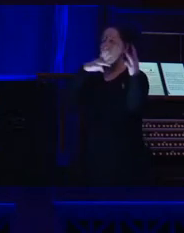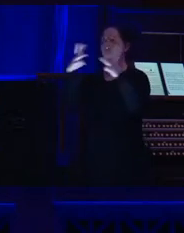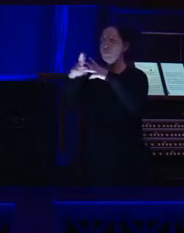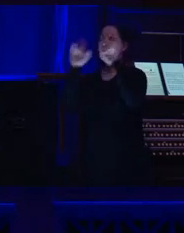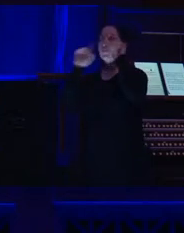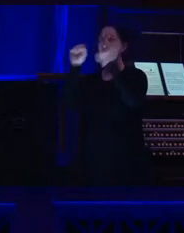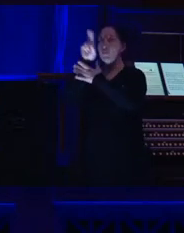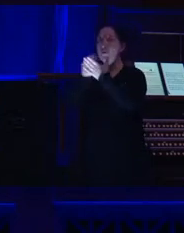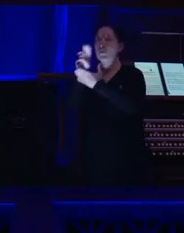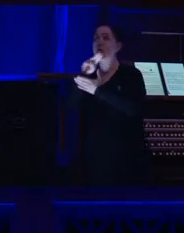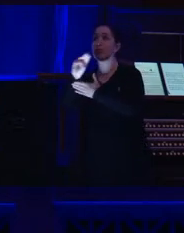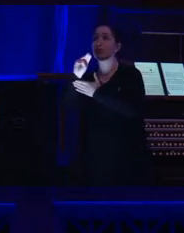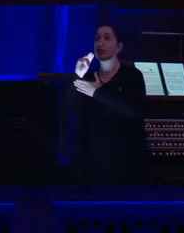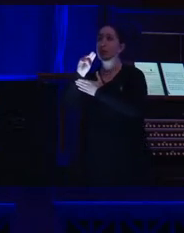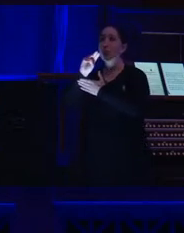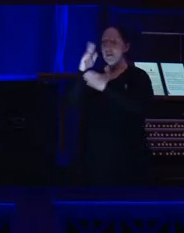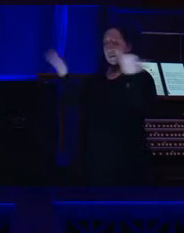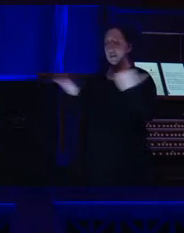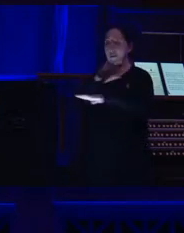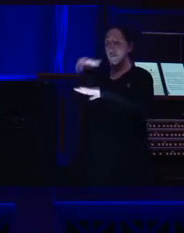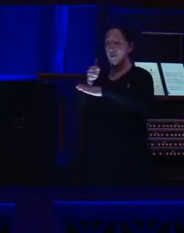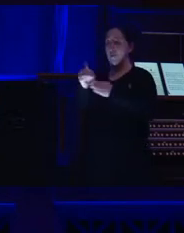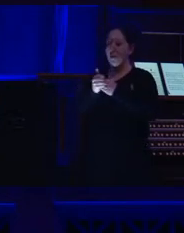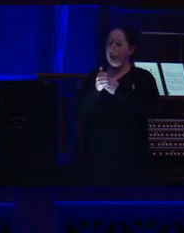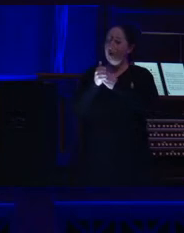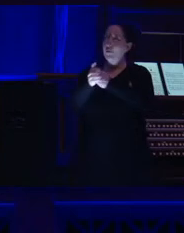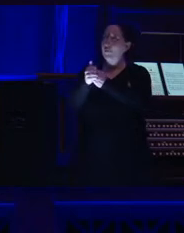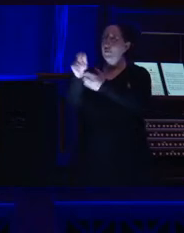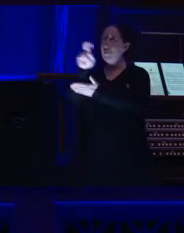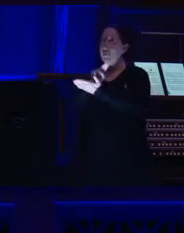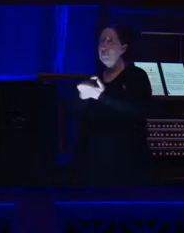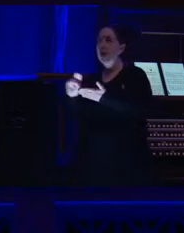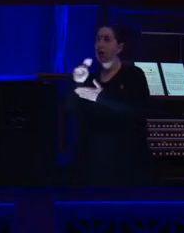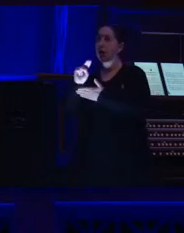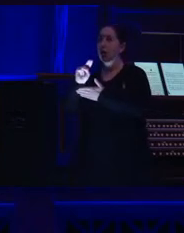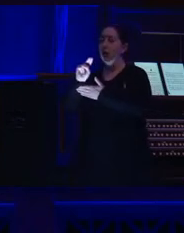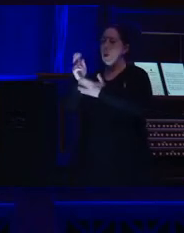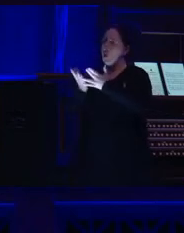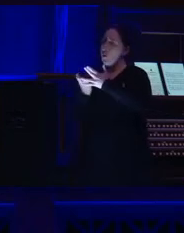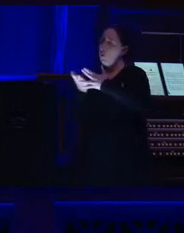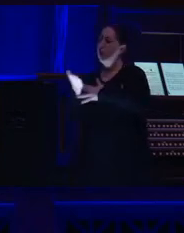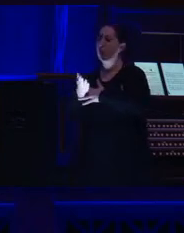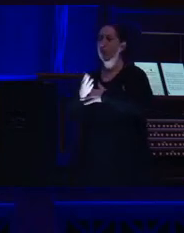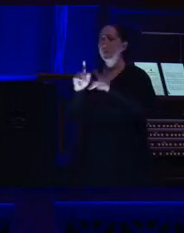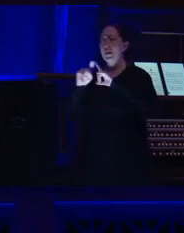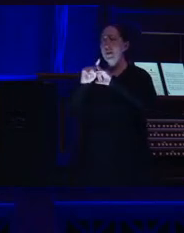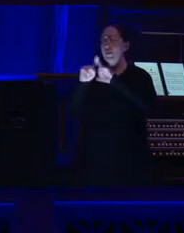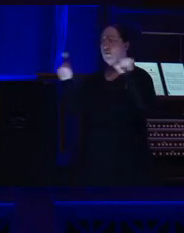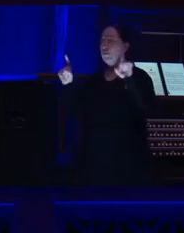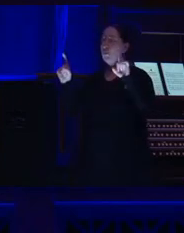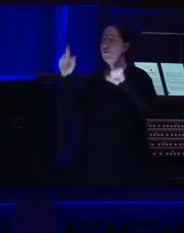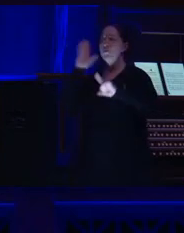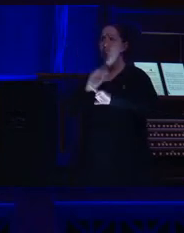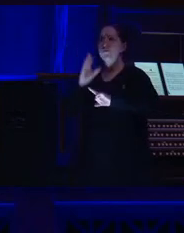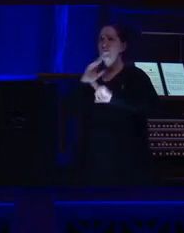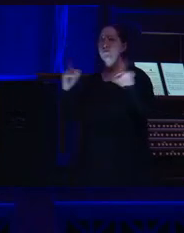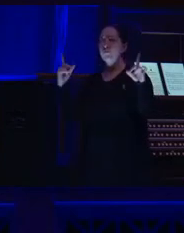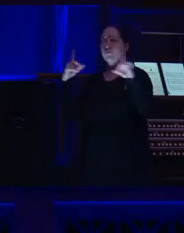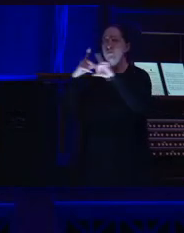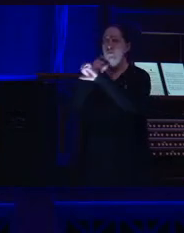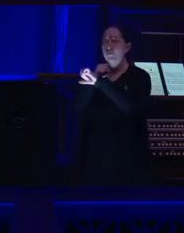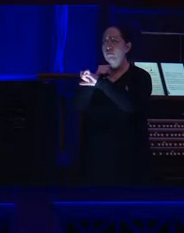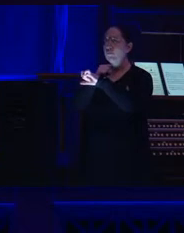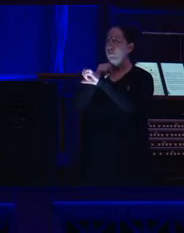Michigan has served to guide our institution through the unfathomable complexities of our